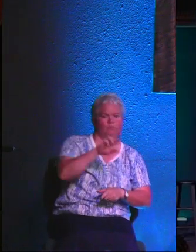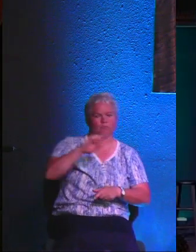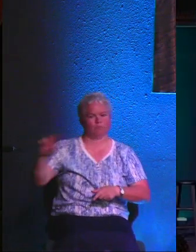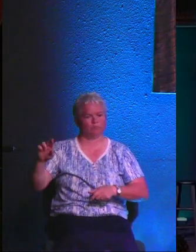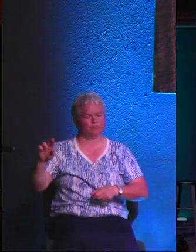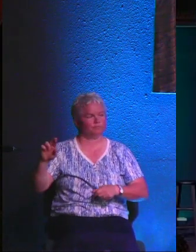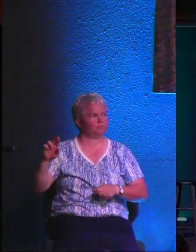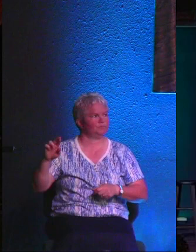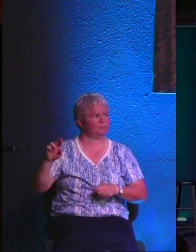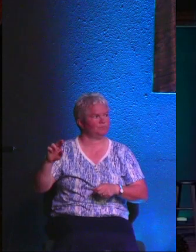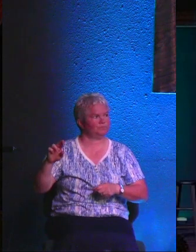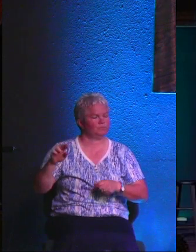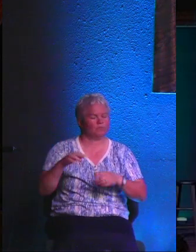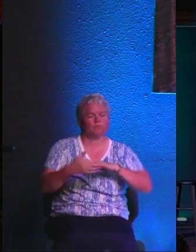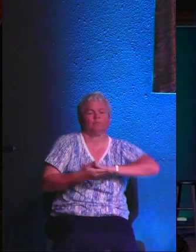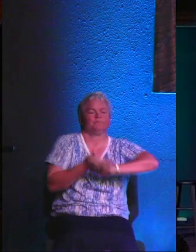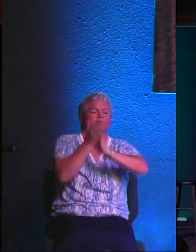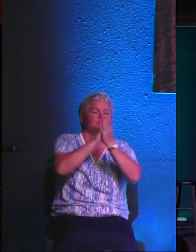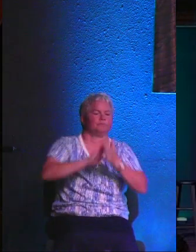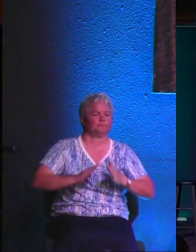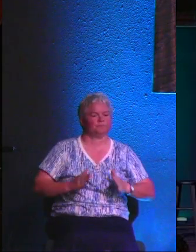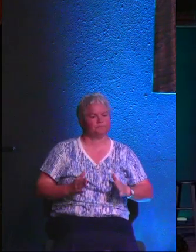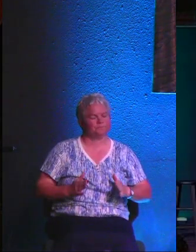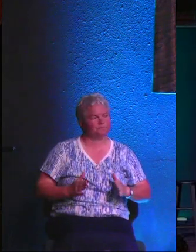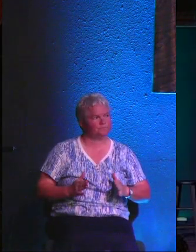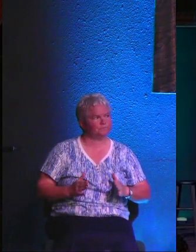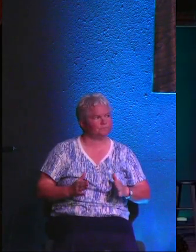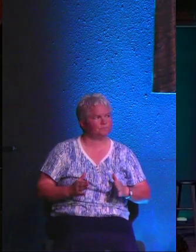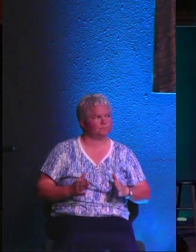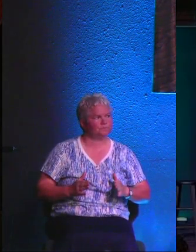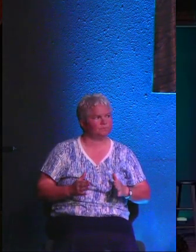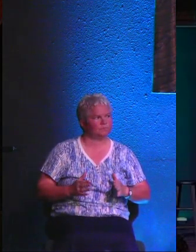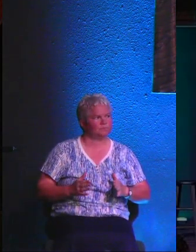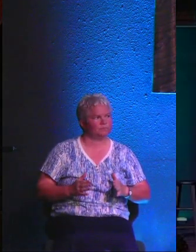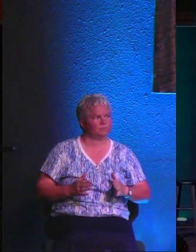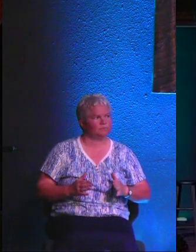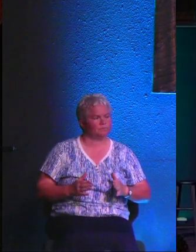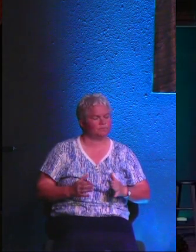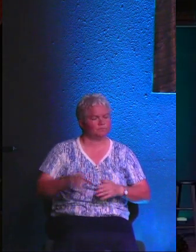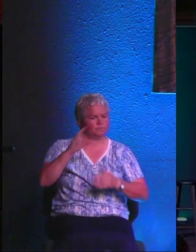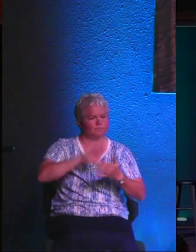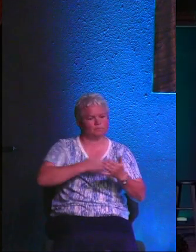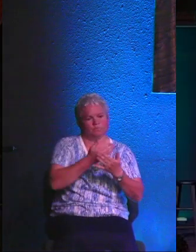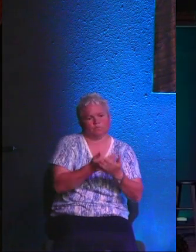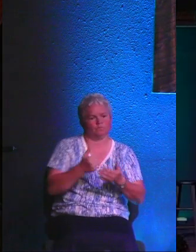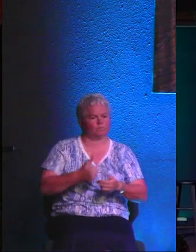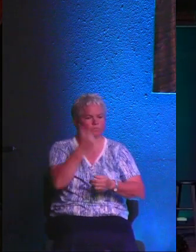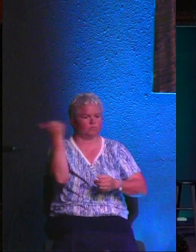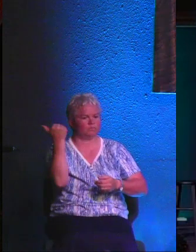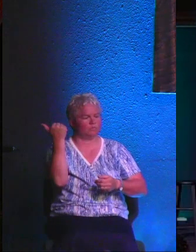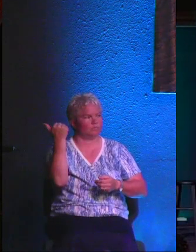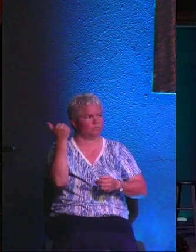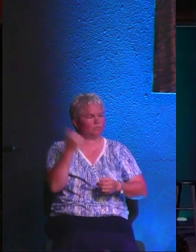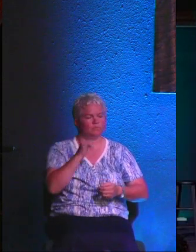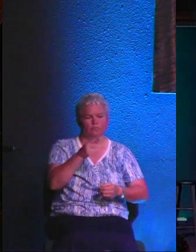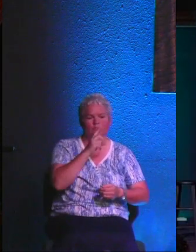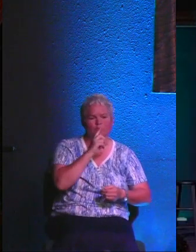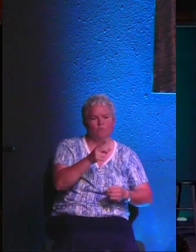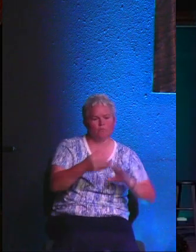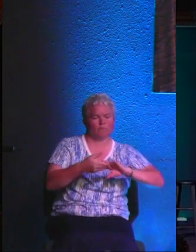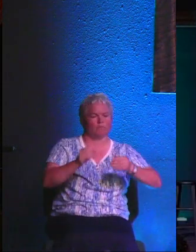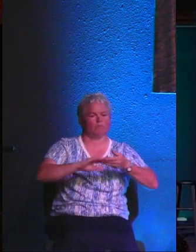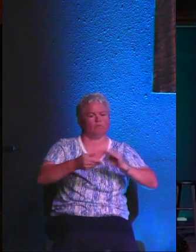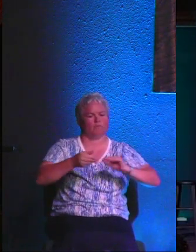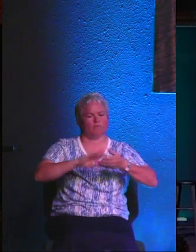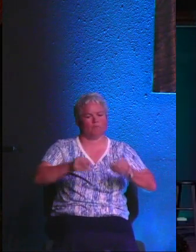right. And yet there was this peace that surpassed all others. So I tell you